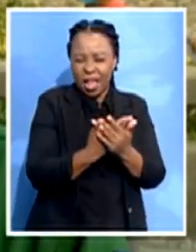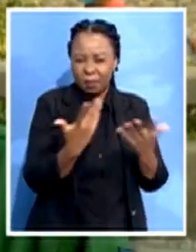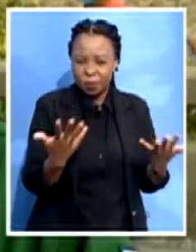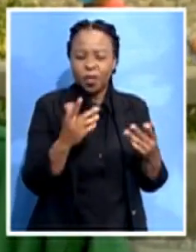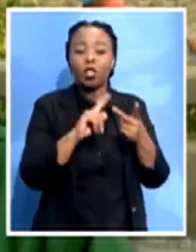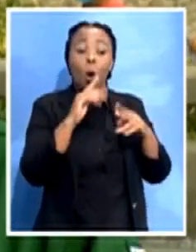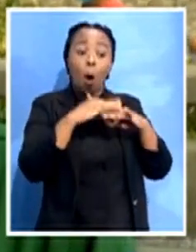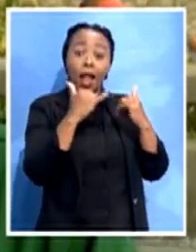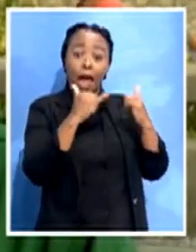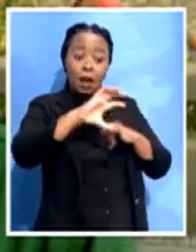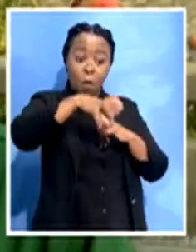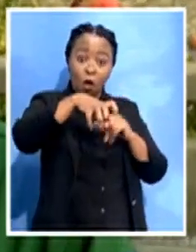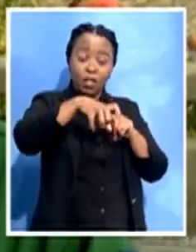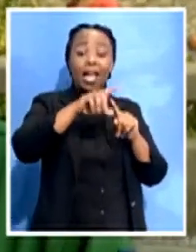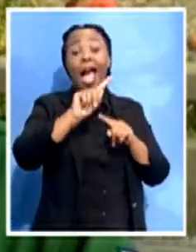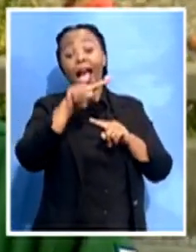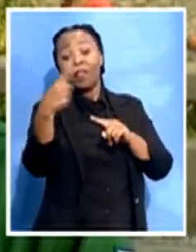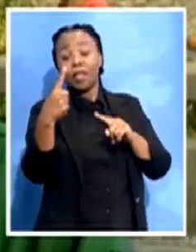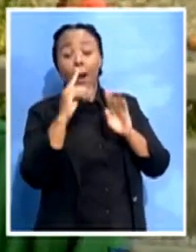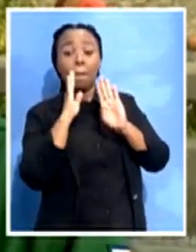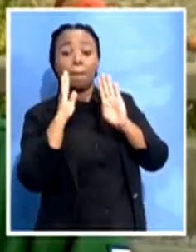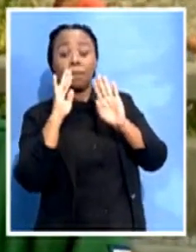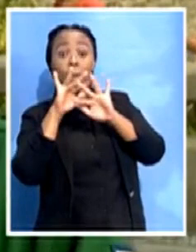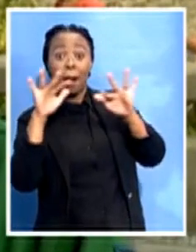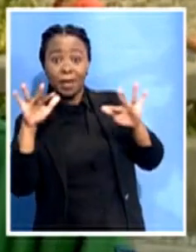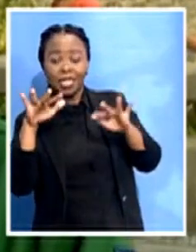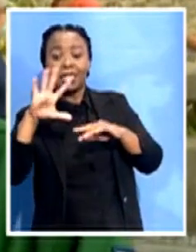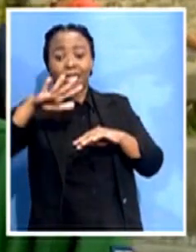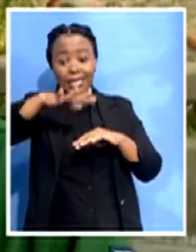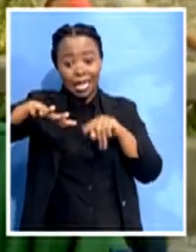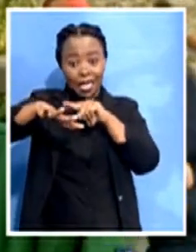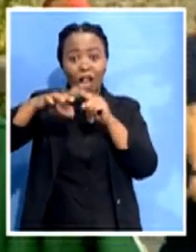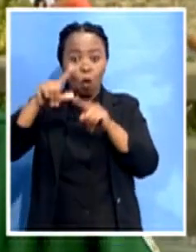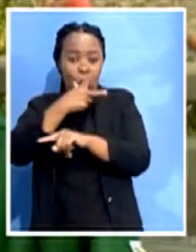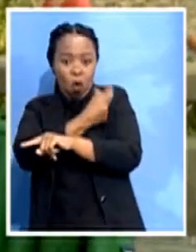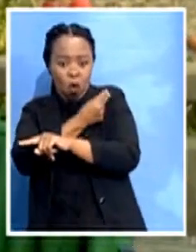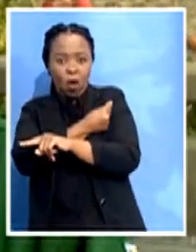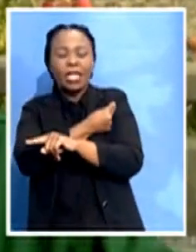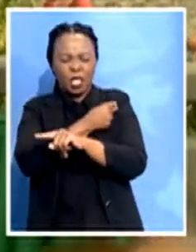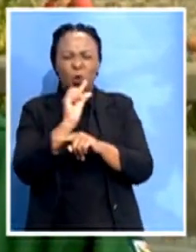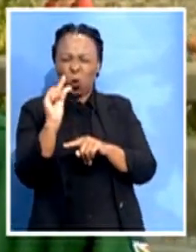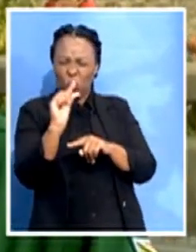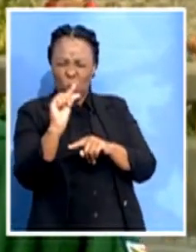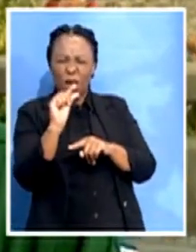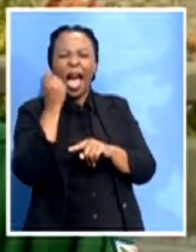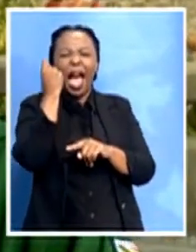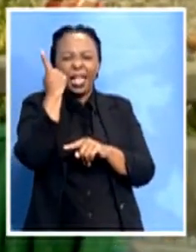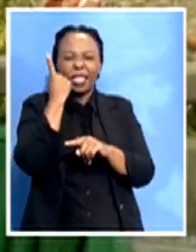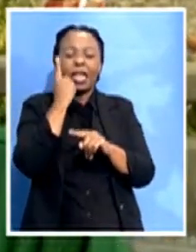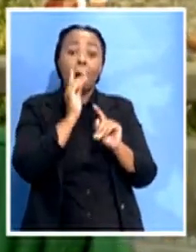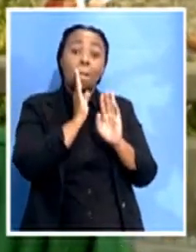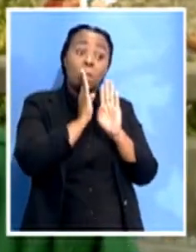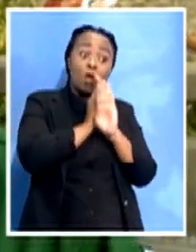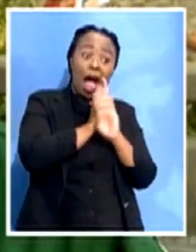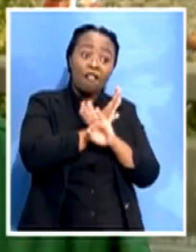public sector site for vaccination, and pretty soon I understand that the private hospitals will themselves have additional